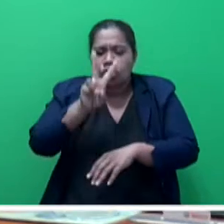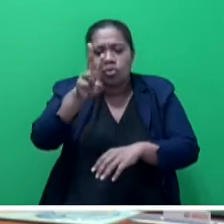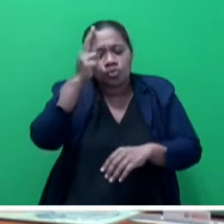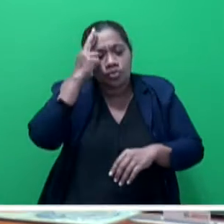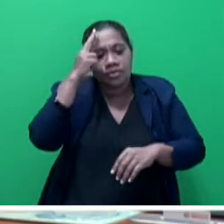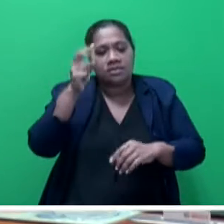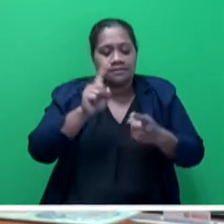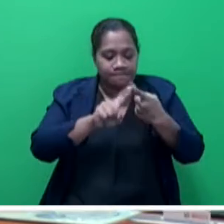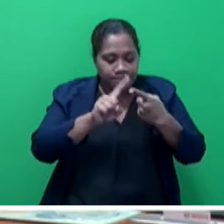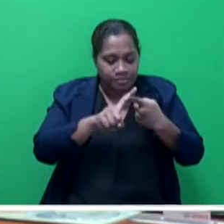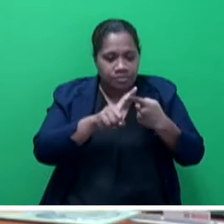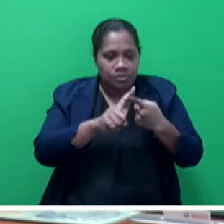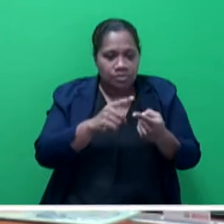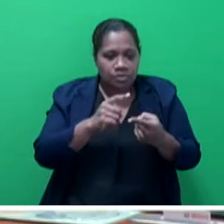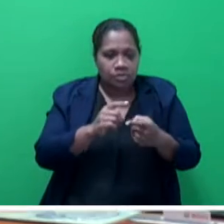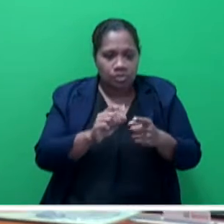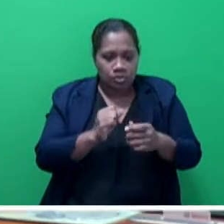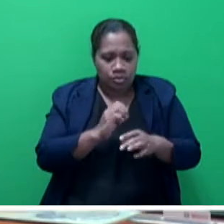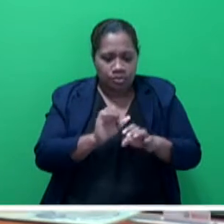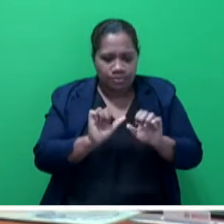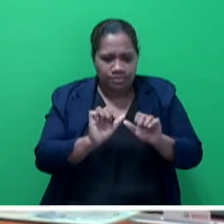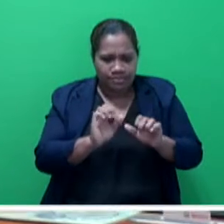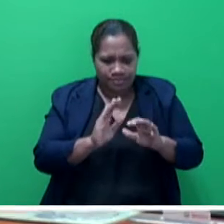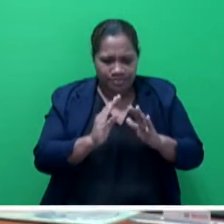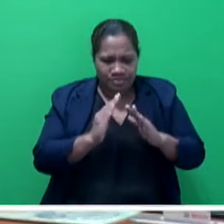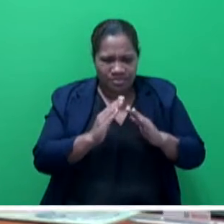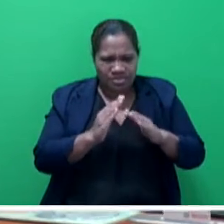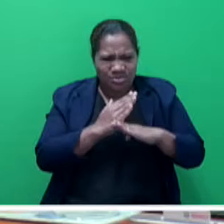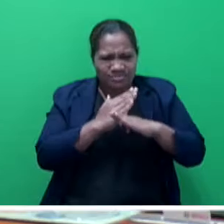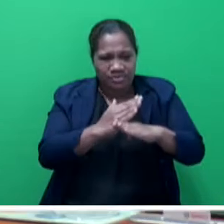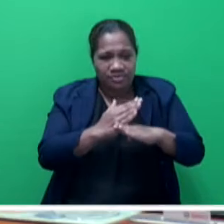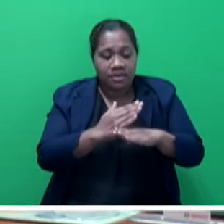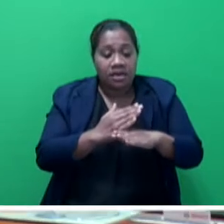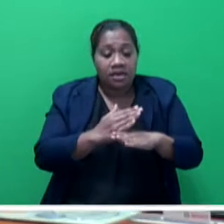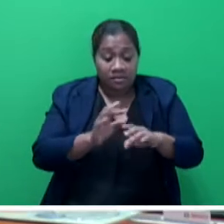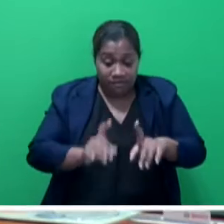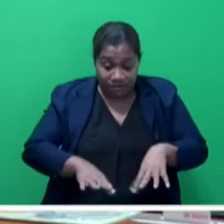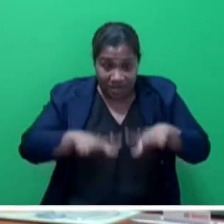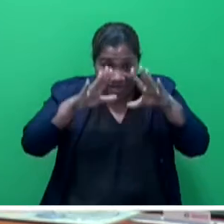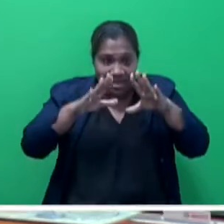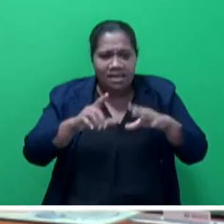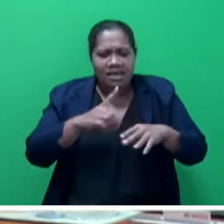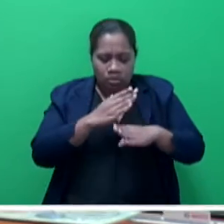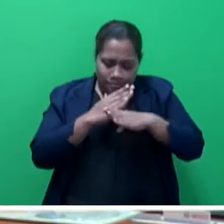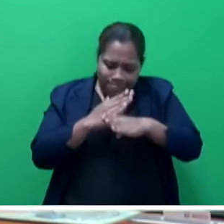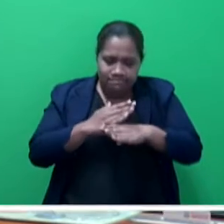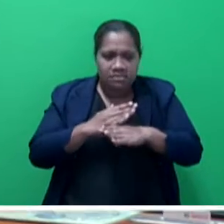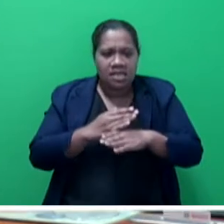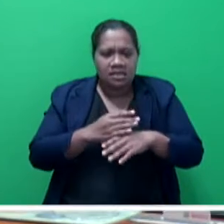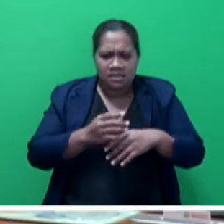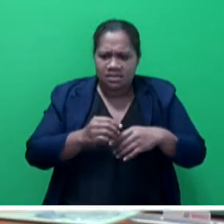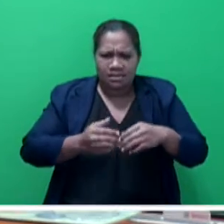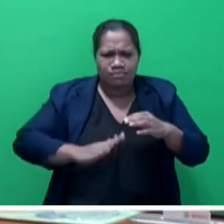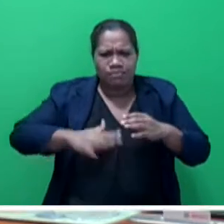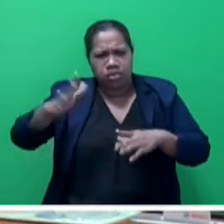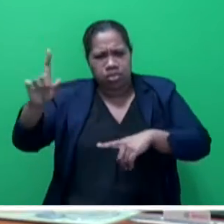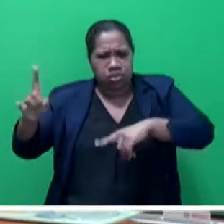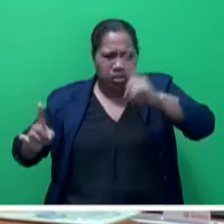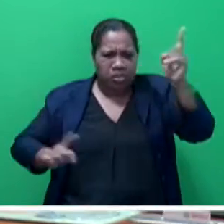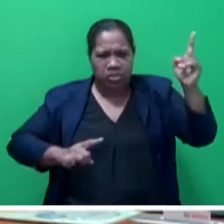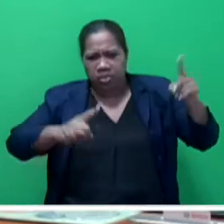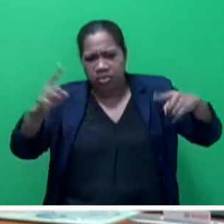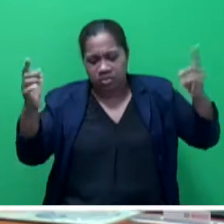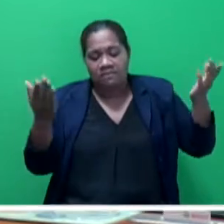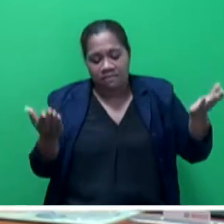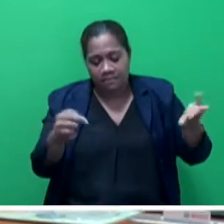flooding and to prevent flying debris. Mr. Speaker, sir, it is important to note that the